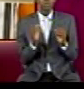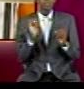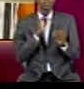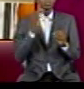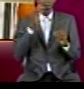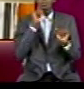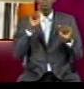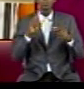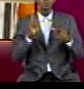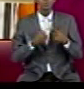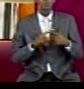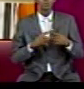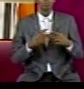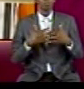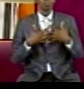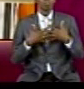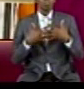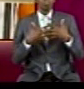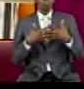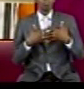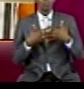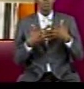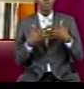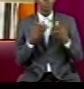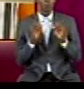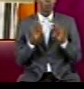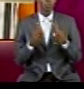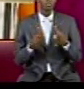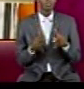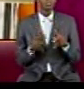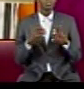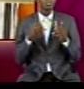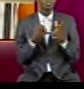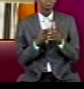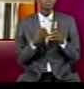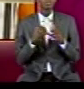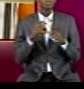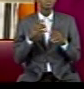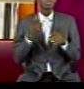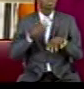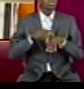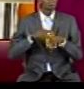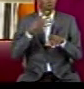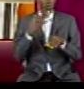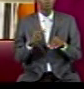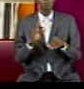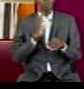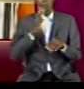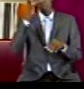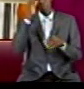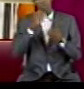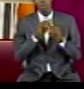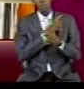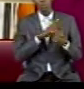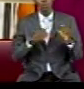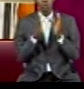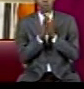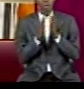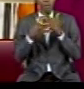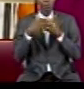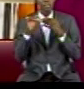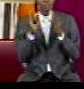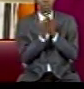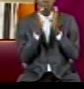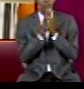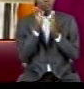But it just happened that it was around GS prayer. And then after the prayer, I just felt a relief in my